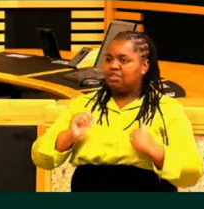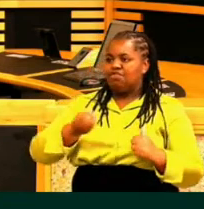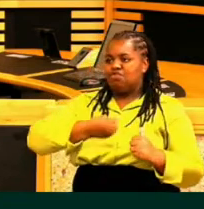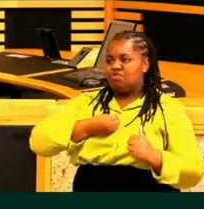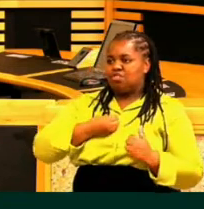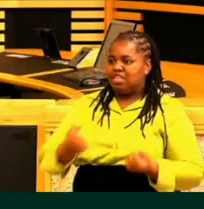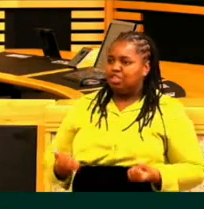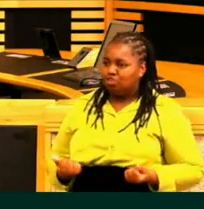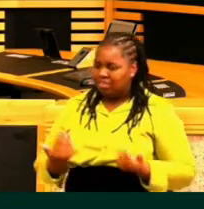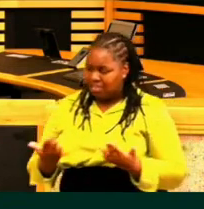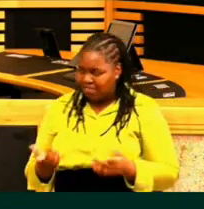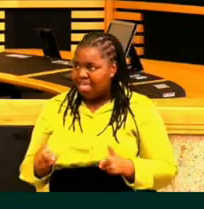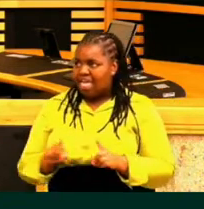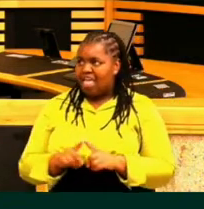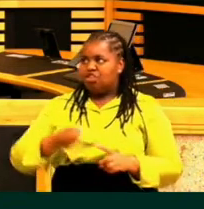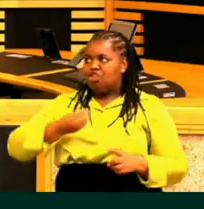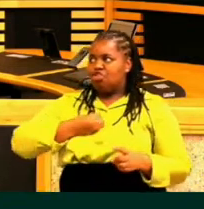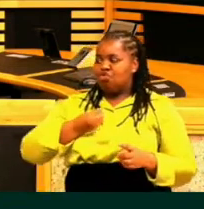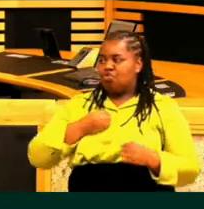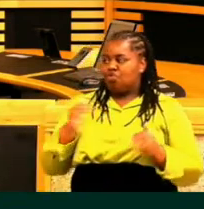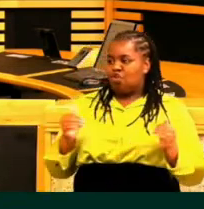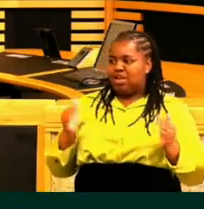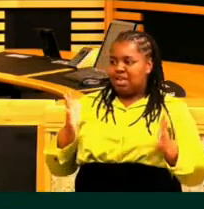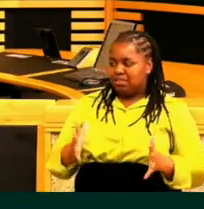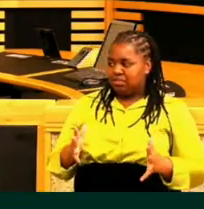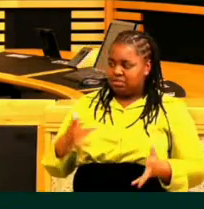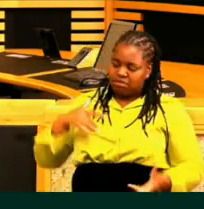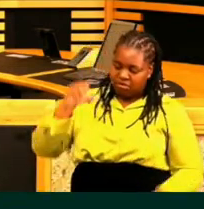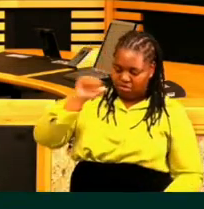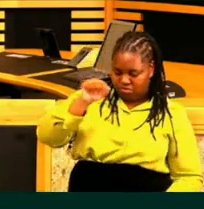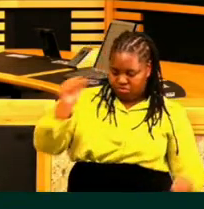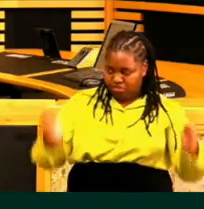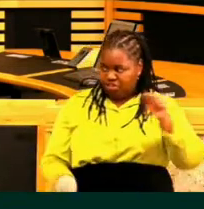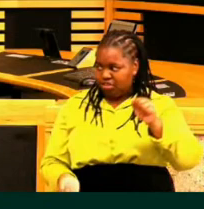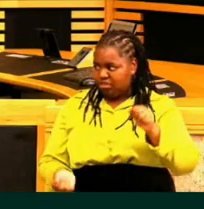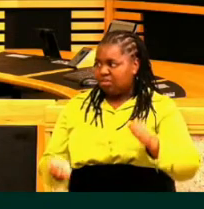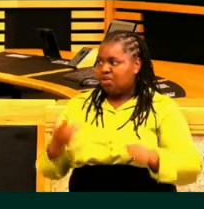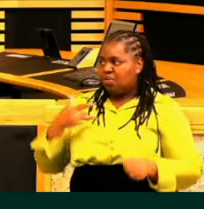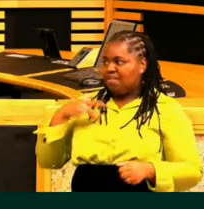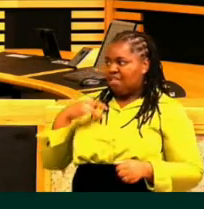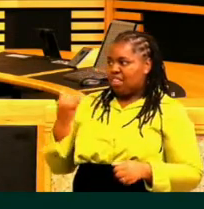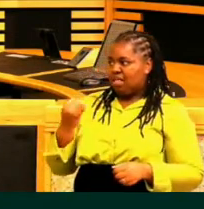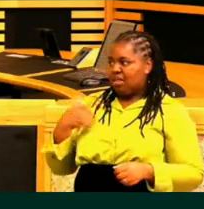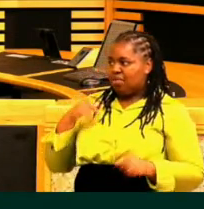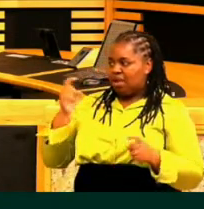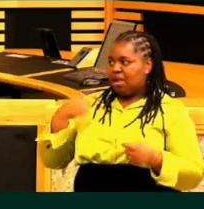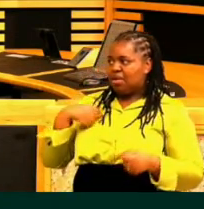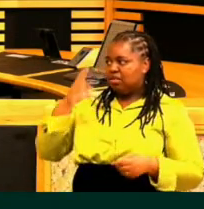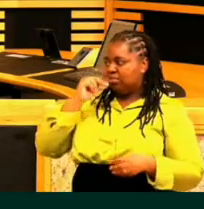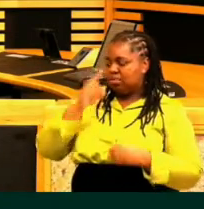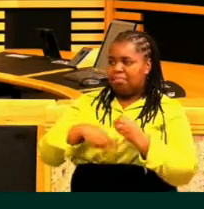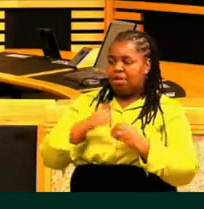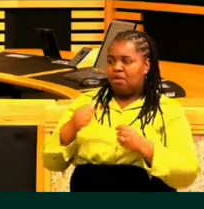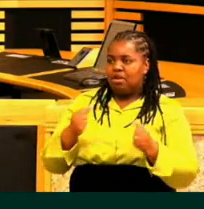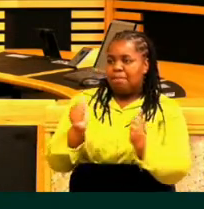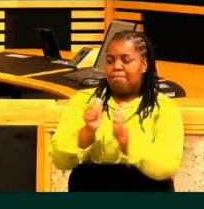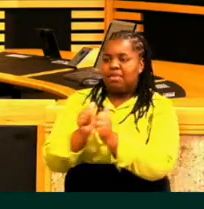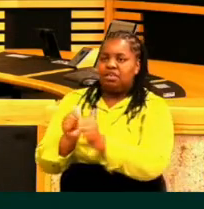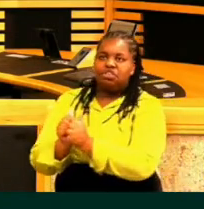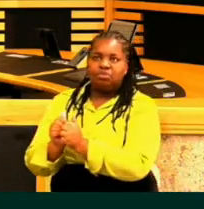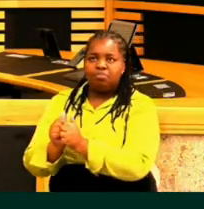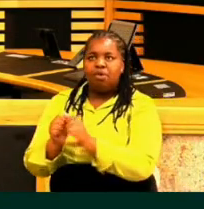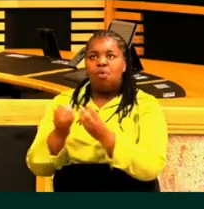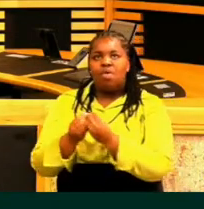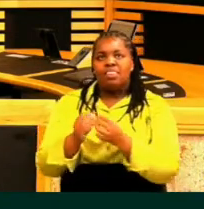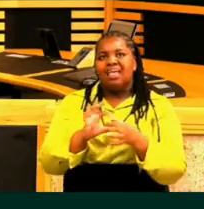to serve as youth coordinators in conclusion we felt that we cannot speak about Partnerships for efficient and